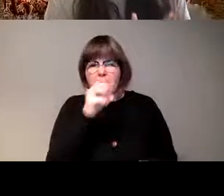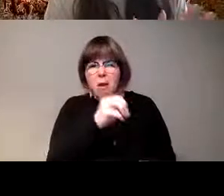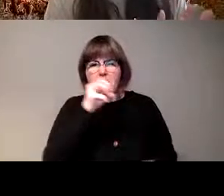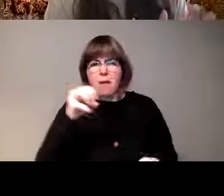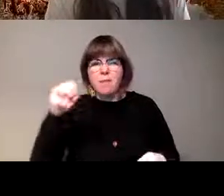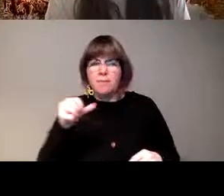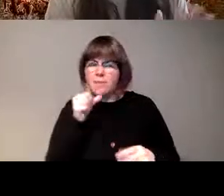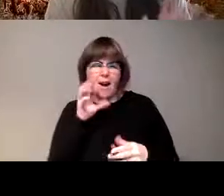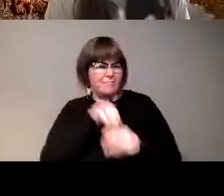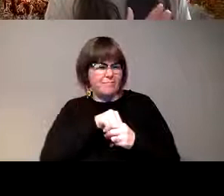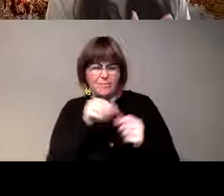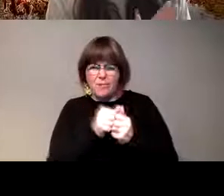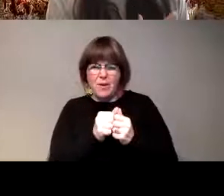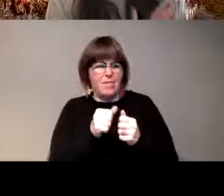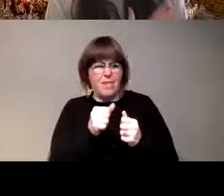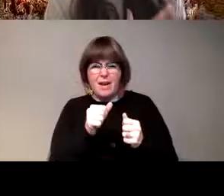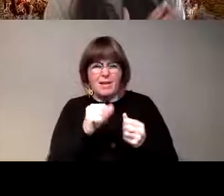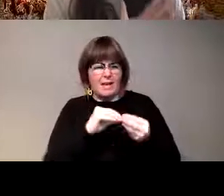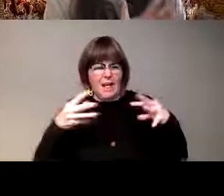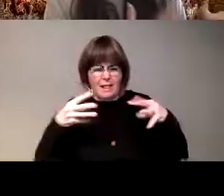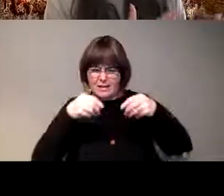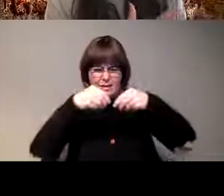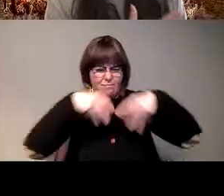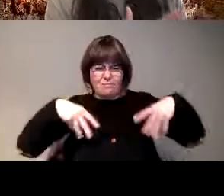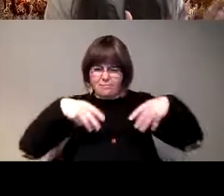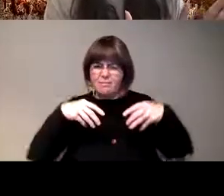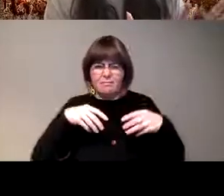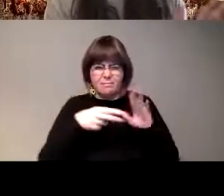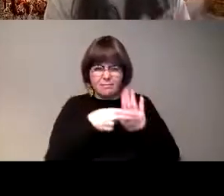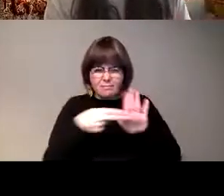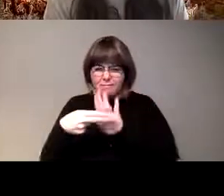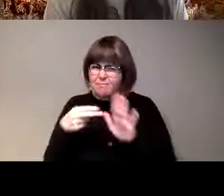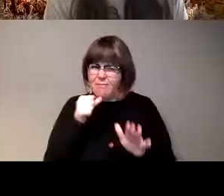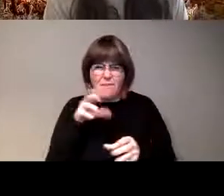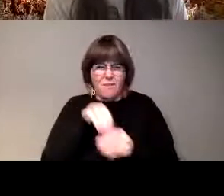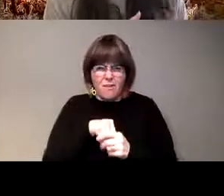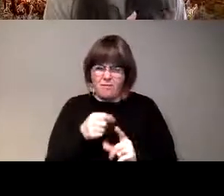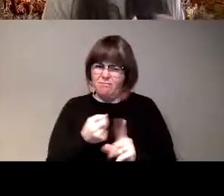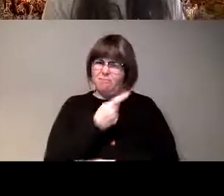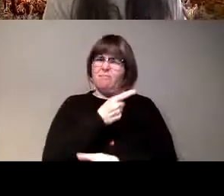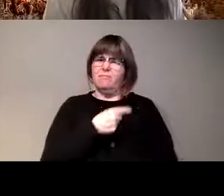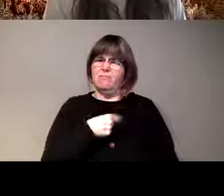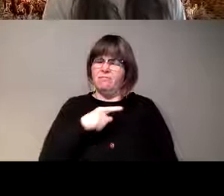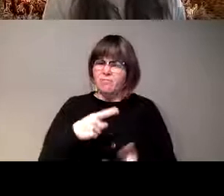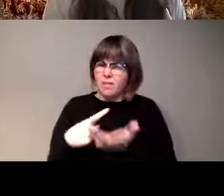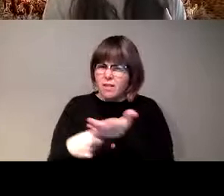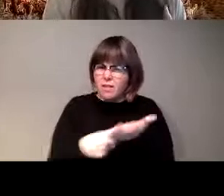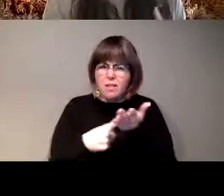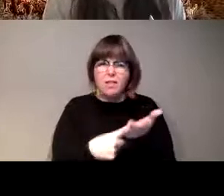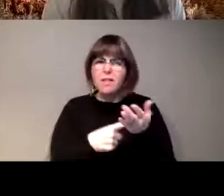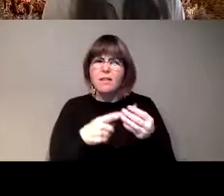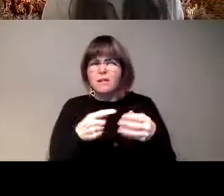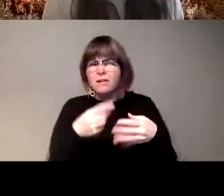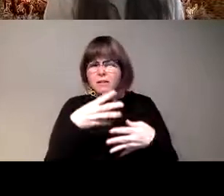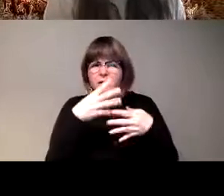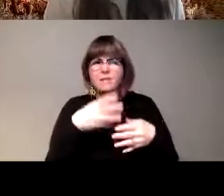the taxonomy of separating galaxies into the two bins of spiral and elliptical. So there was a discussion thread that was started that was